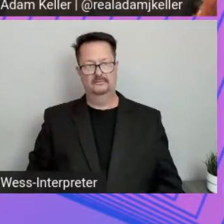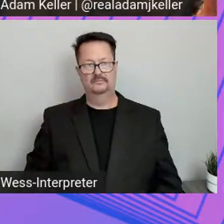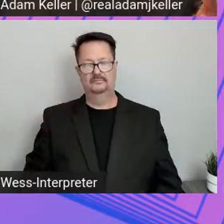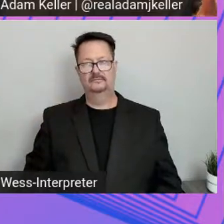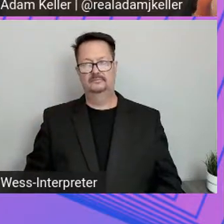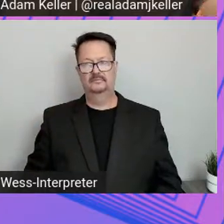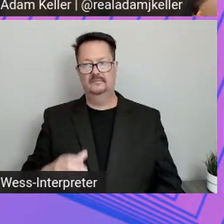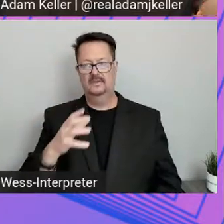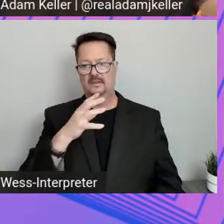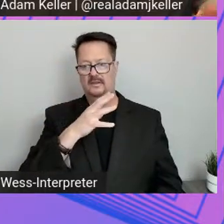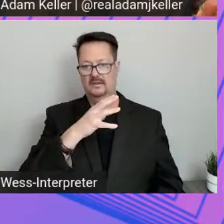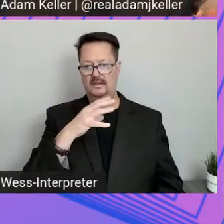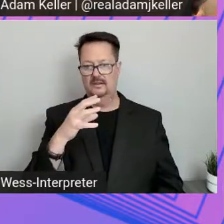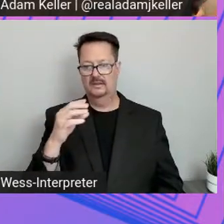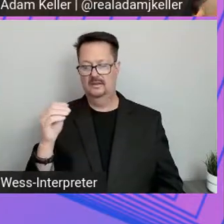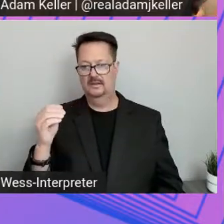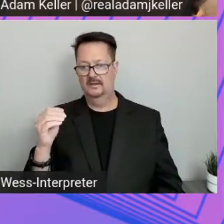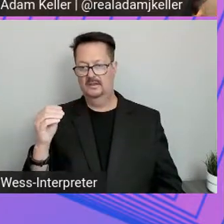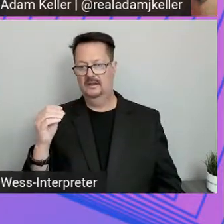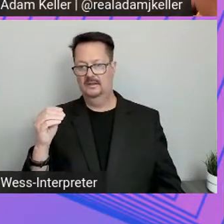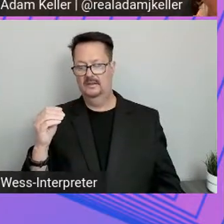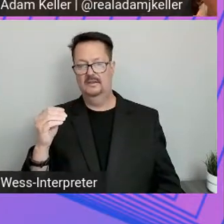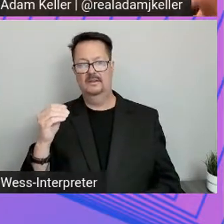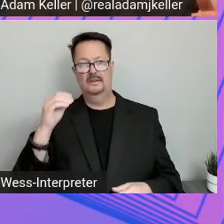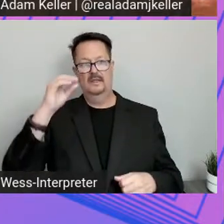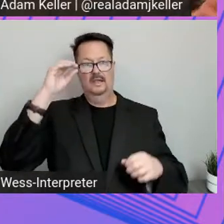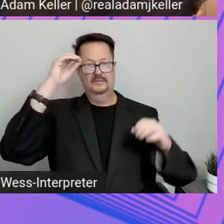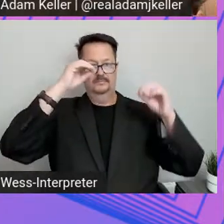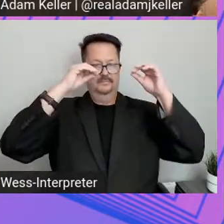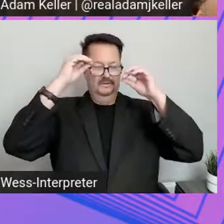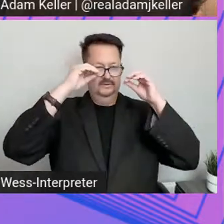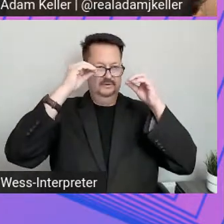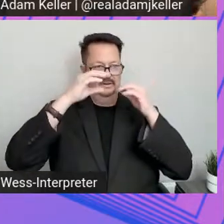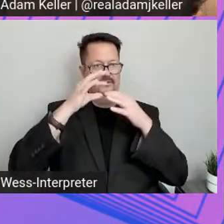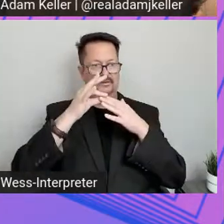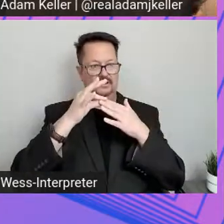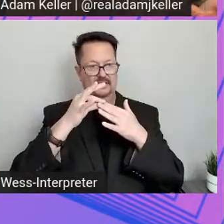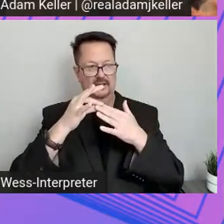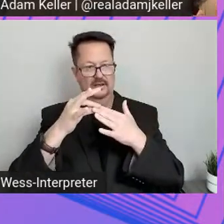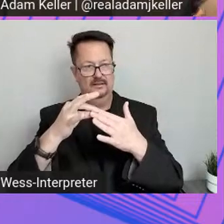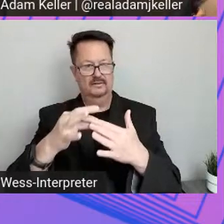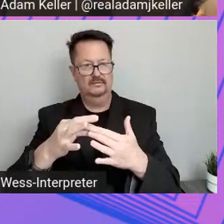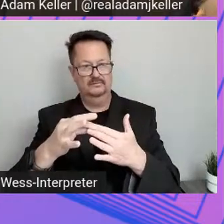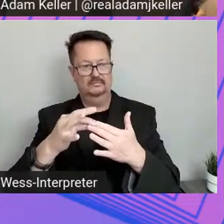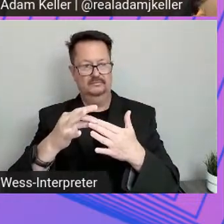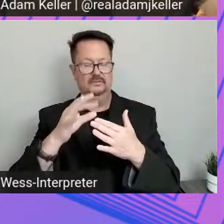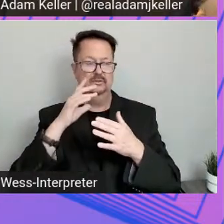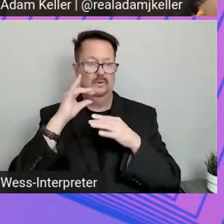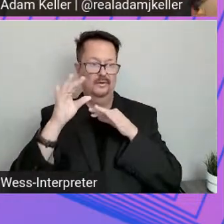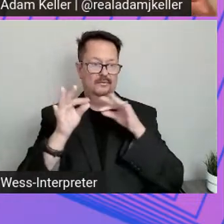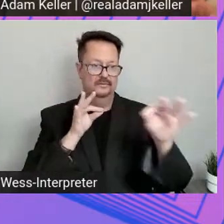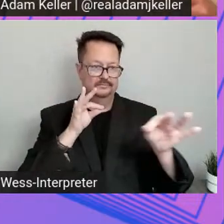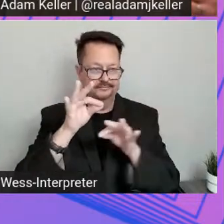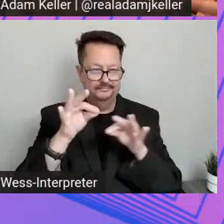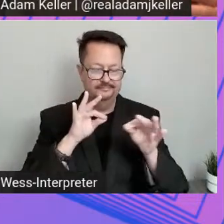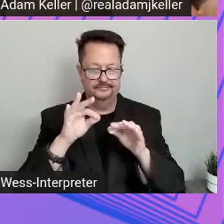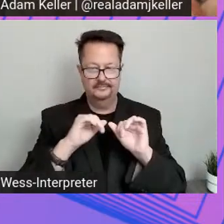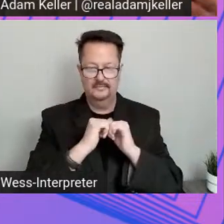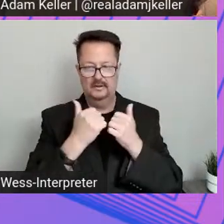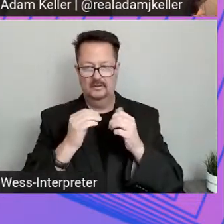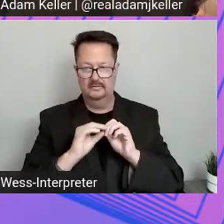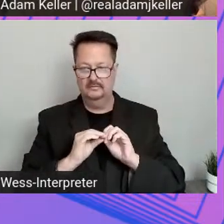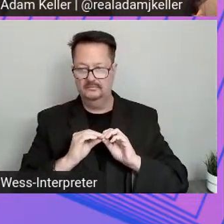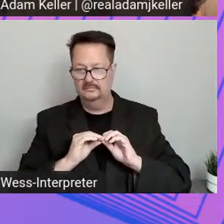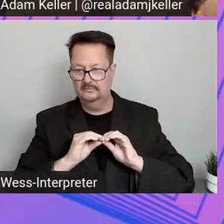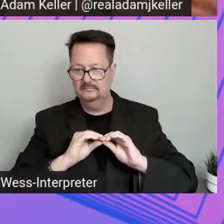And it's opinionated and it's guided. So Copilot actually will guide you through the deployment experience by you just answering some